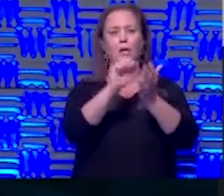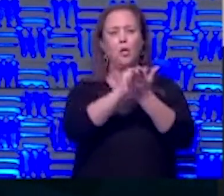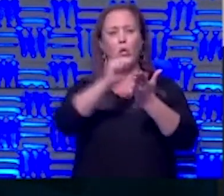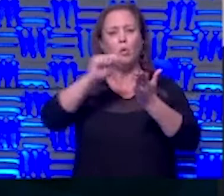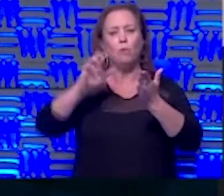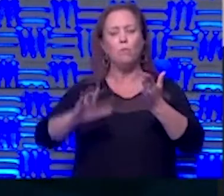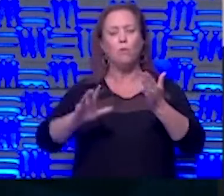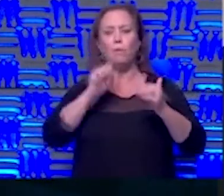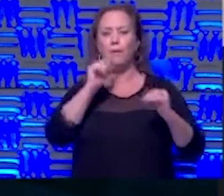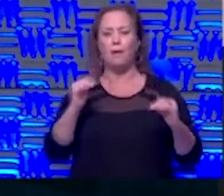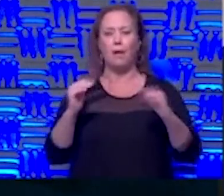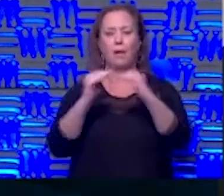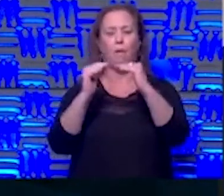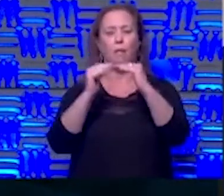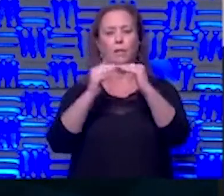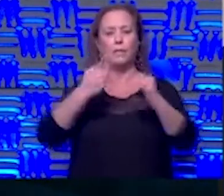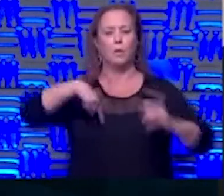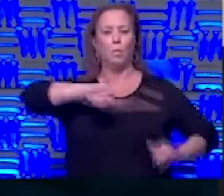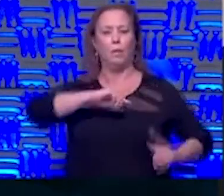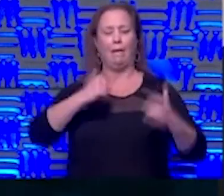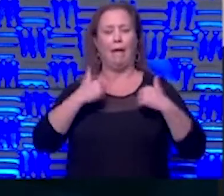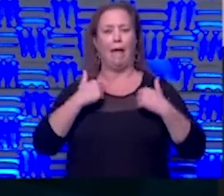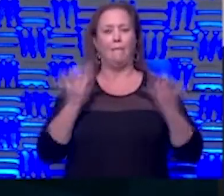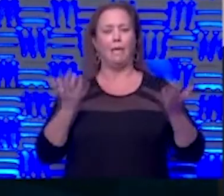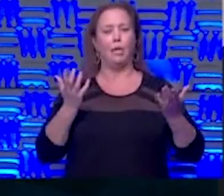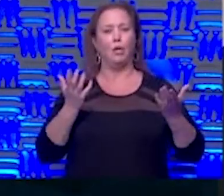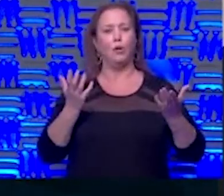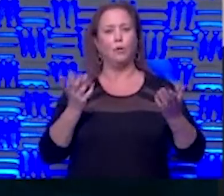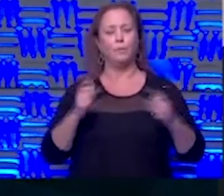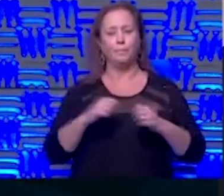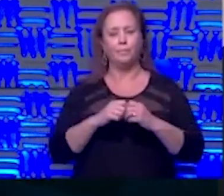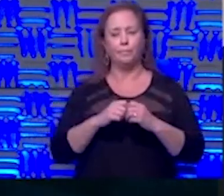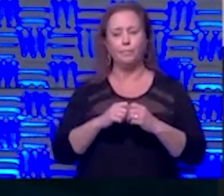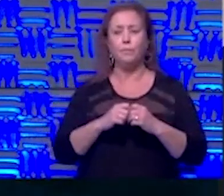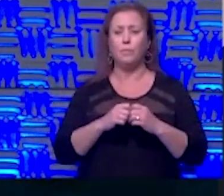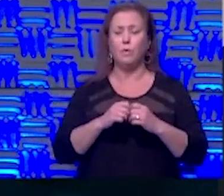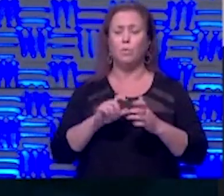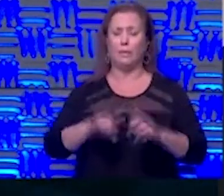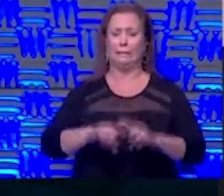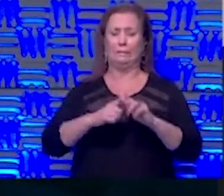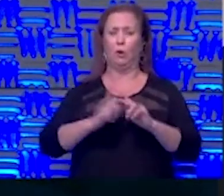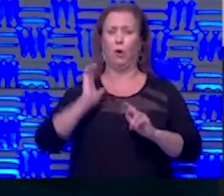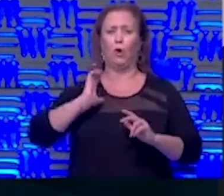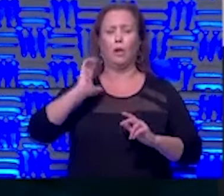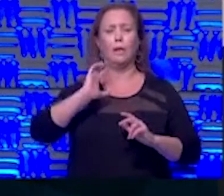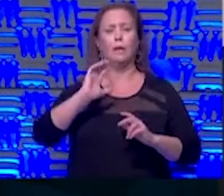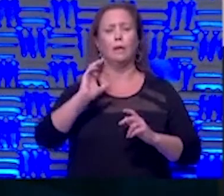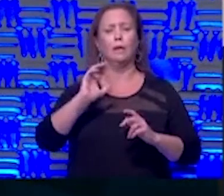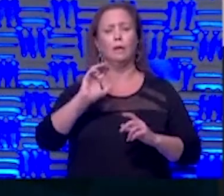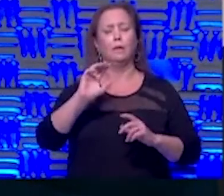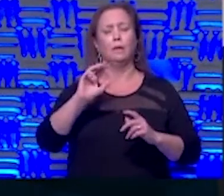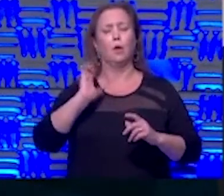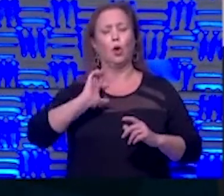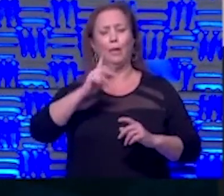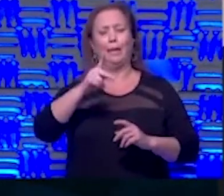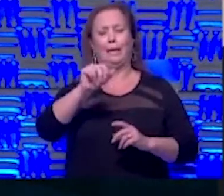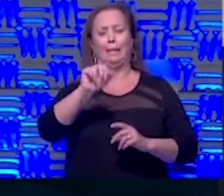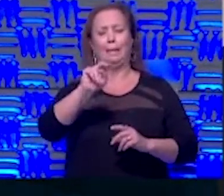inequities in this nation. We began very early on in this pandemic examining the fact